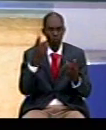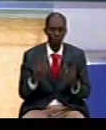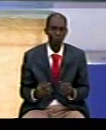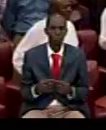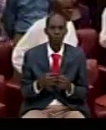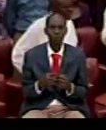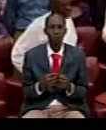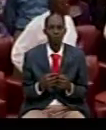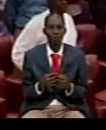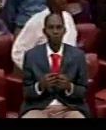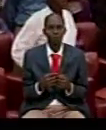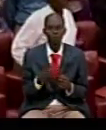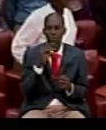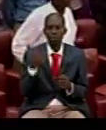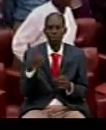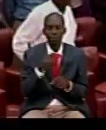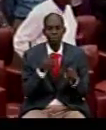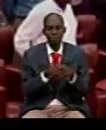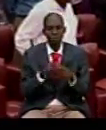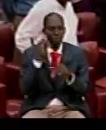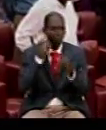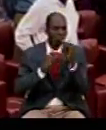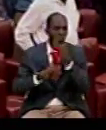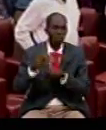come. Are you like